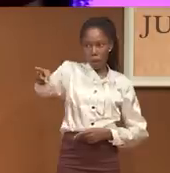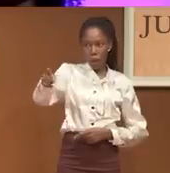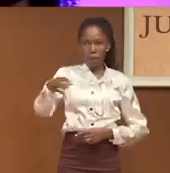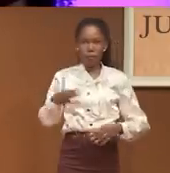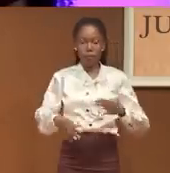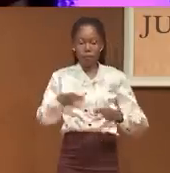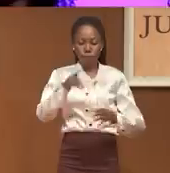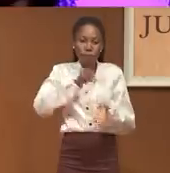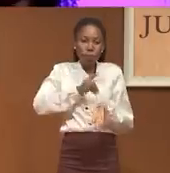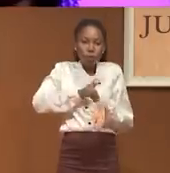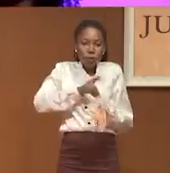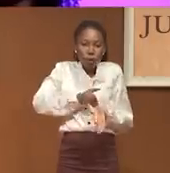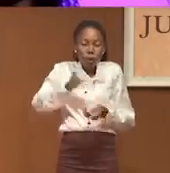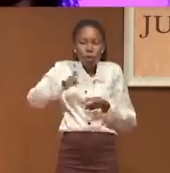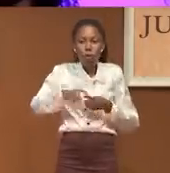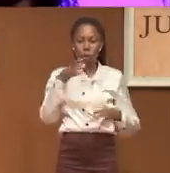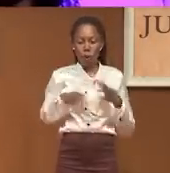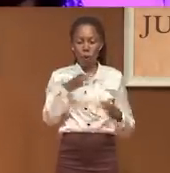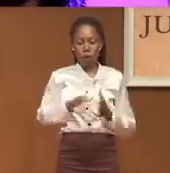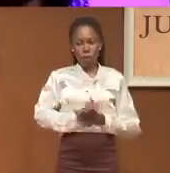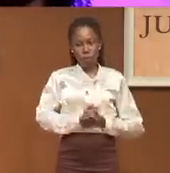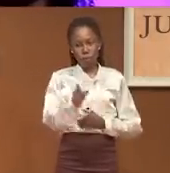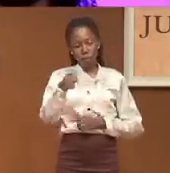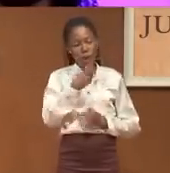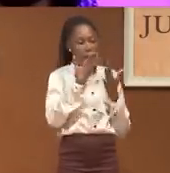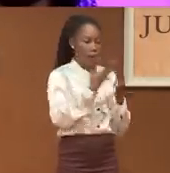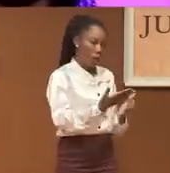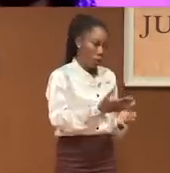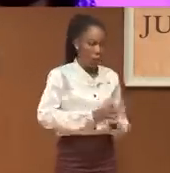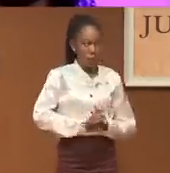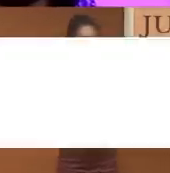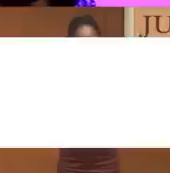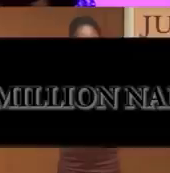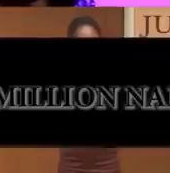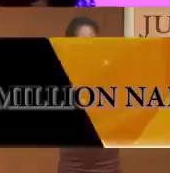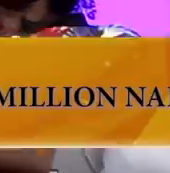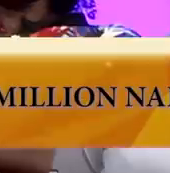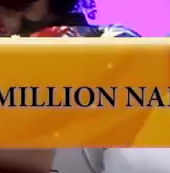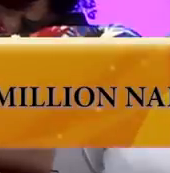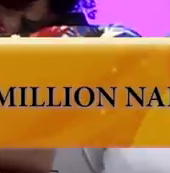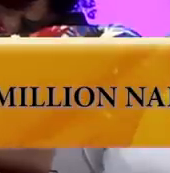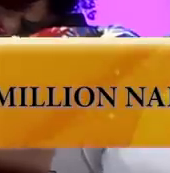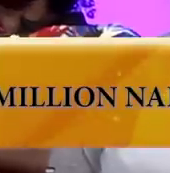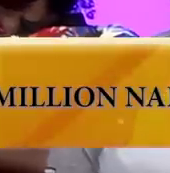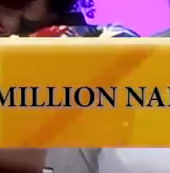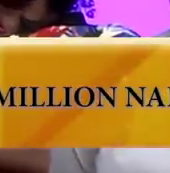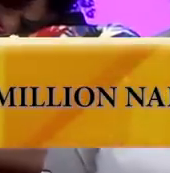to court. Yes. Can you please narrate what is going on? Thank you, Your Honor. Sometimes in May